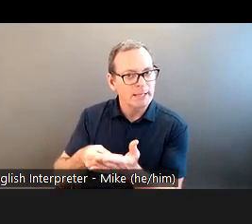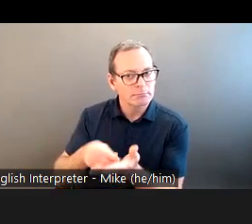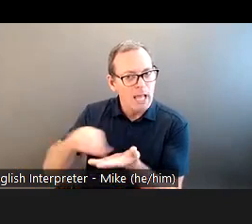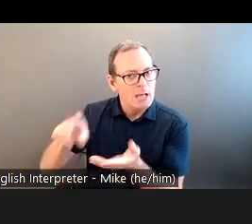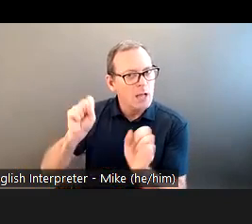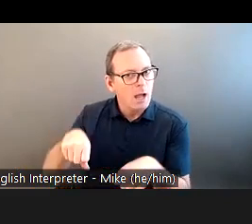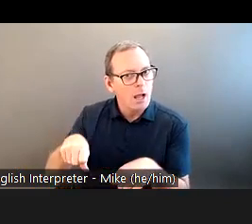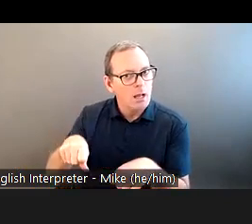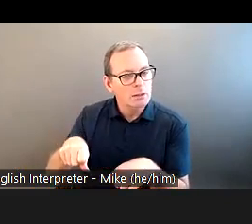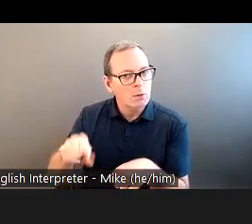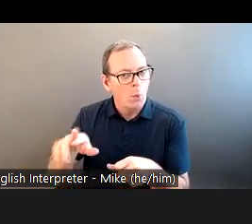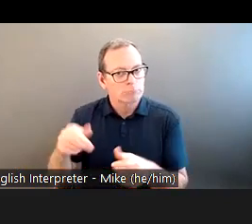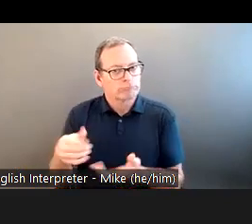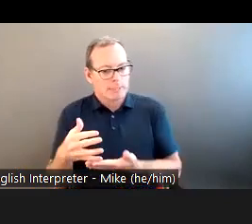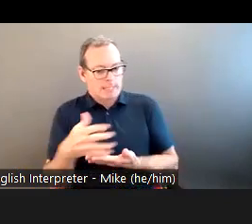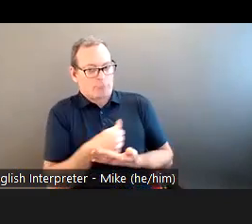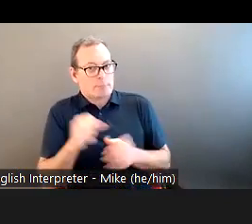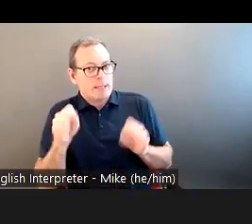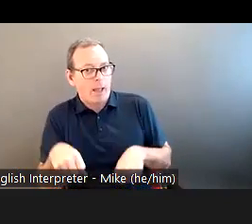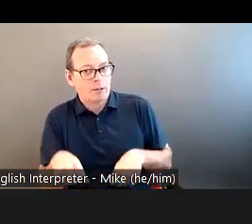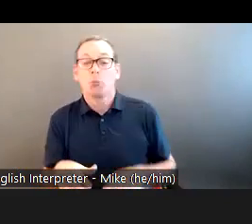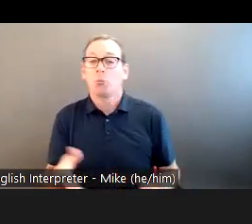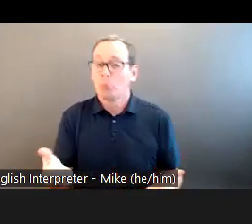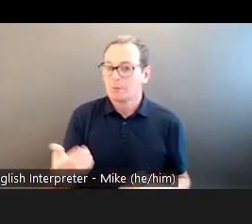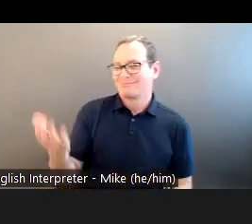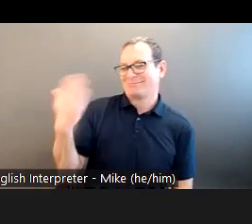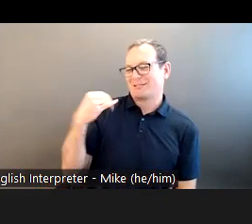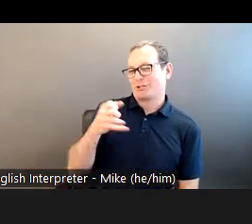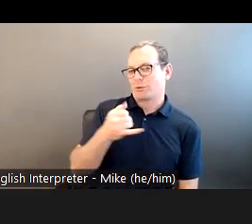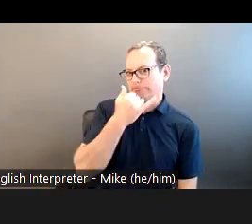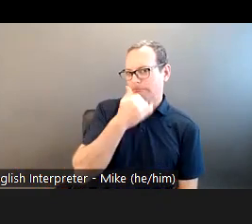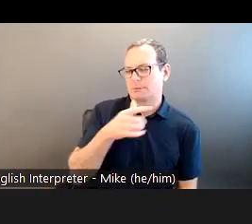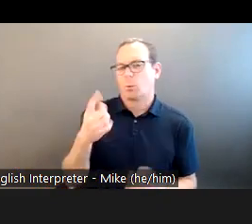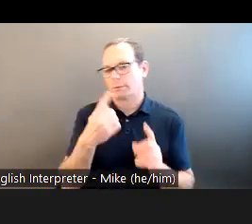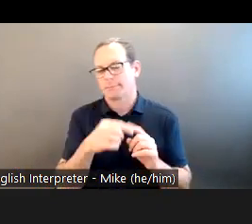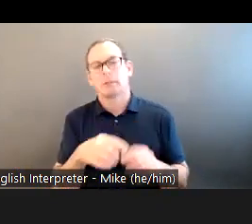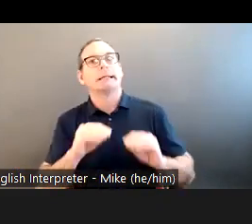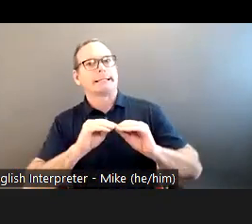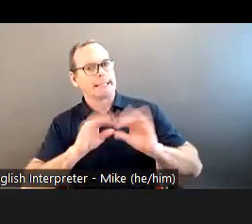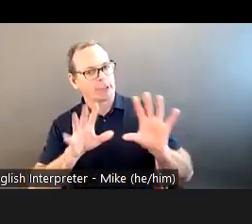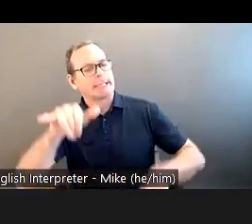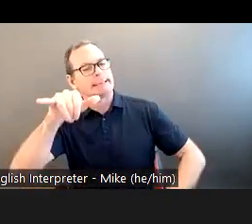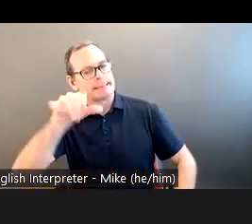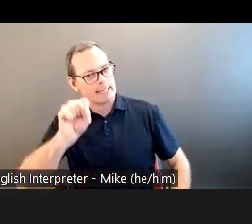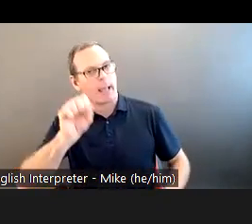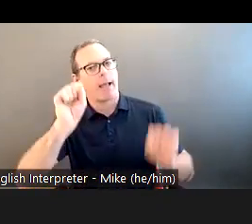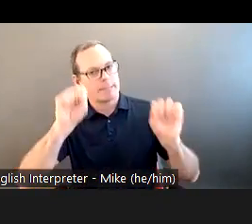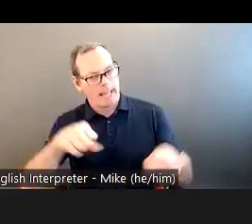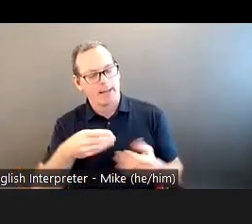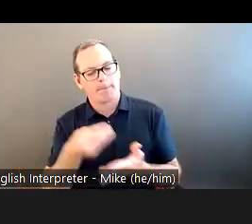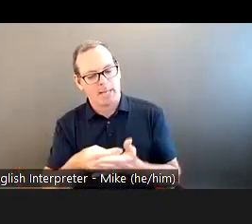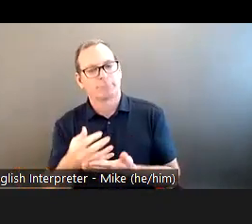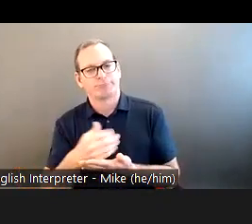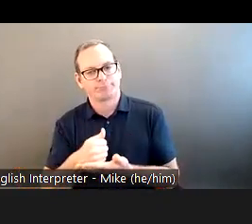now. So yes, your attorney may be compensated. There are differences. So if it is an attorney for